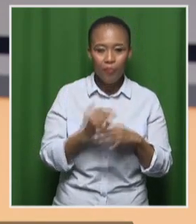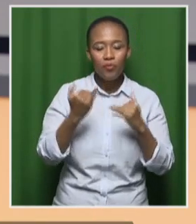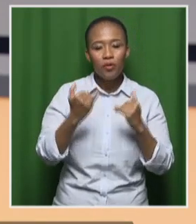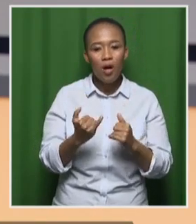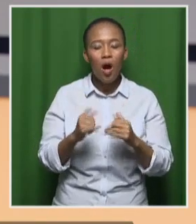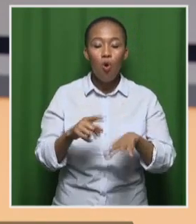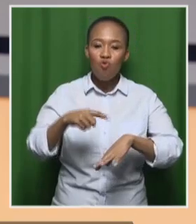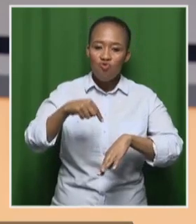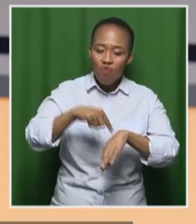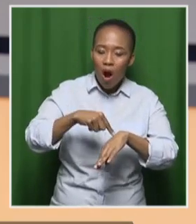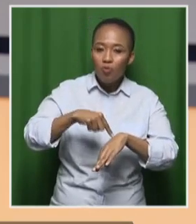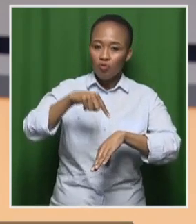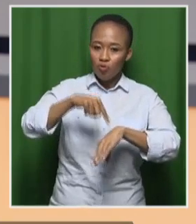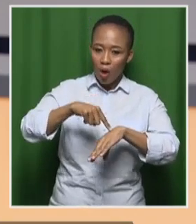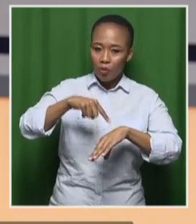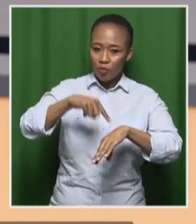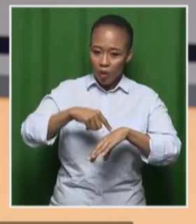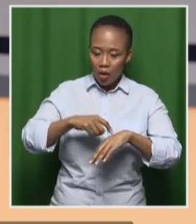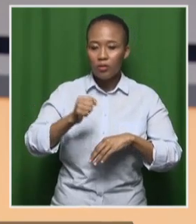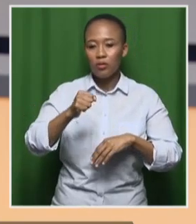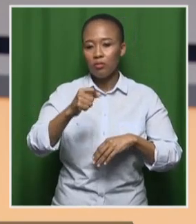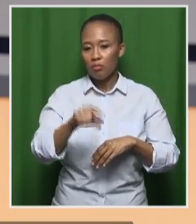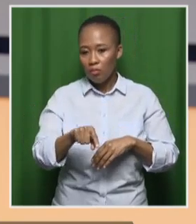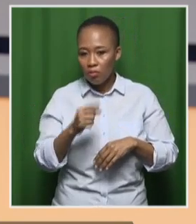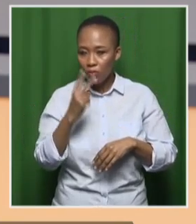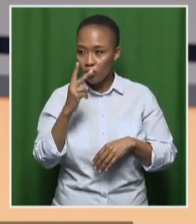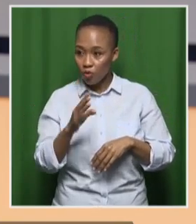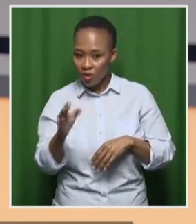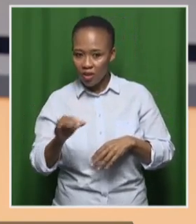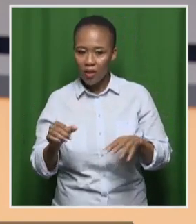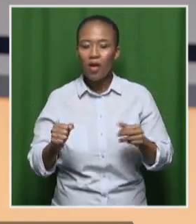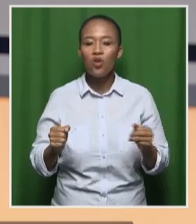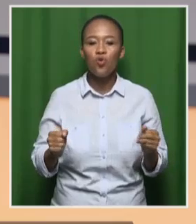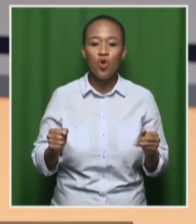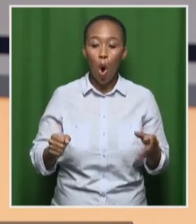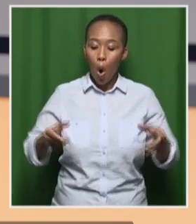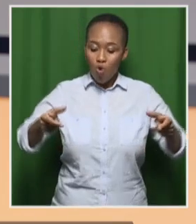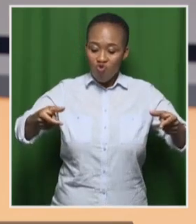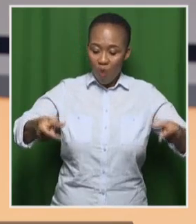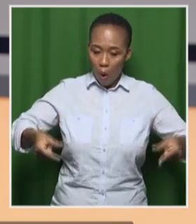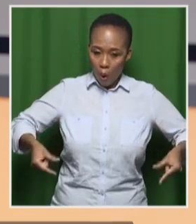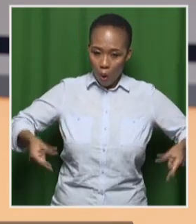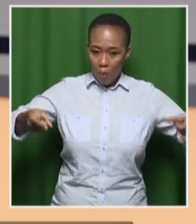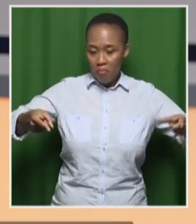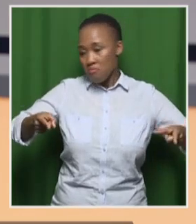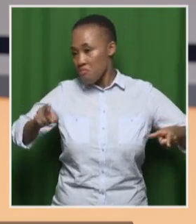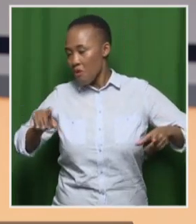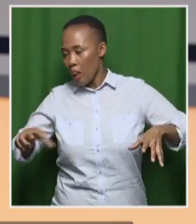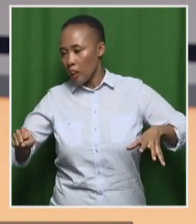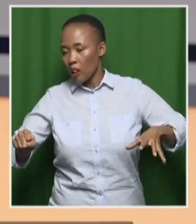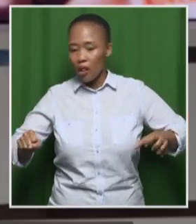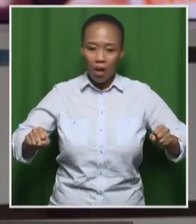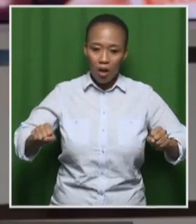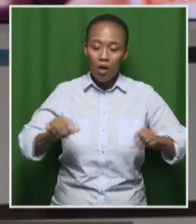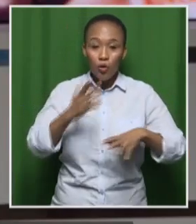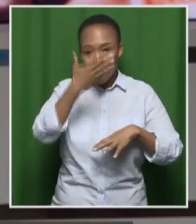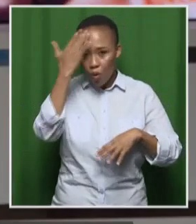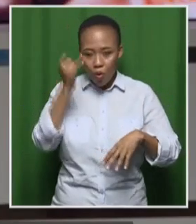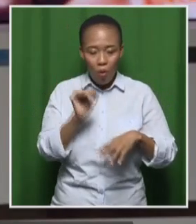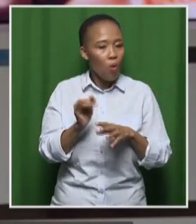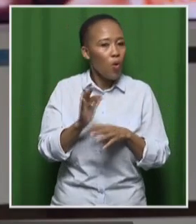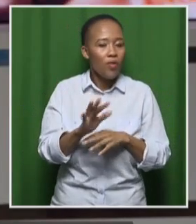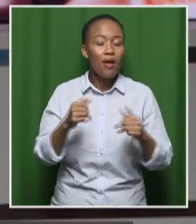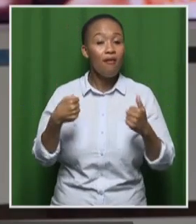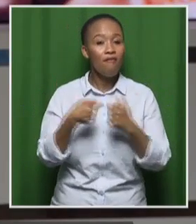when you felt like he was against the ropes, when it seemed like we actually not sure which way this fight is going. Yeah, a lot of people questioning my